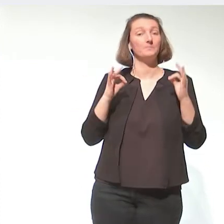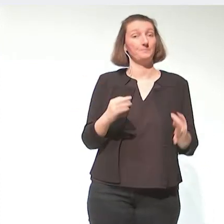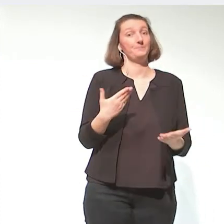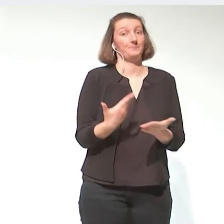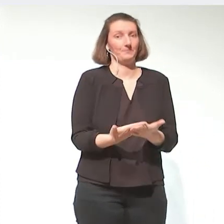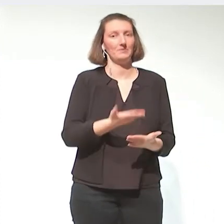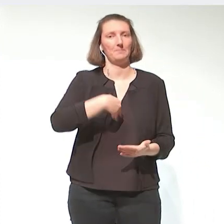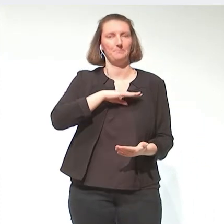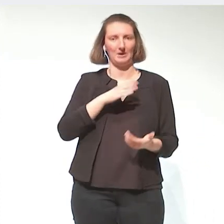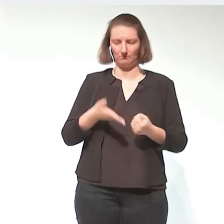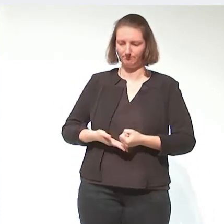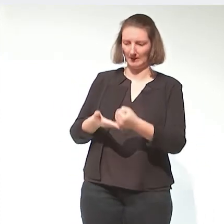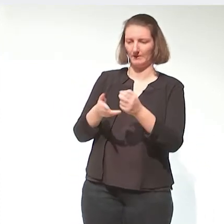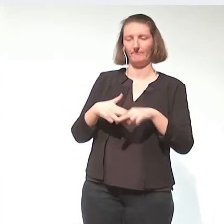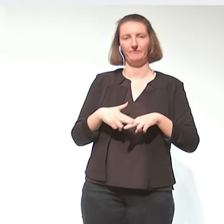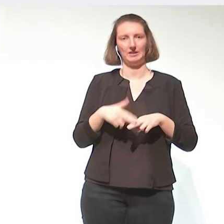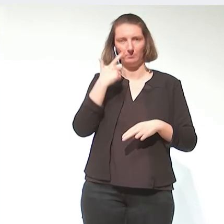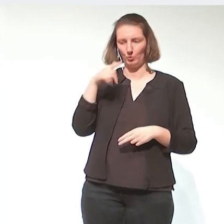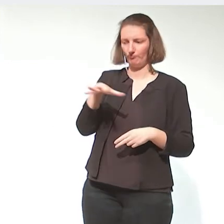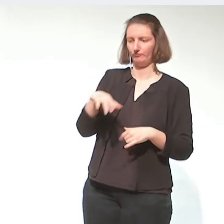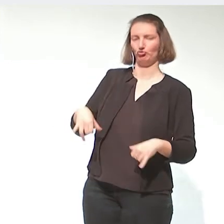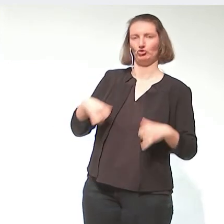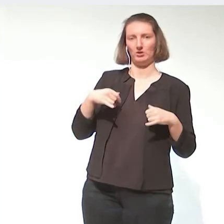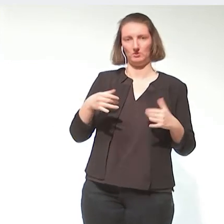And because of this lack of support,